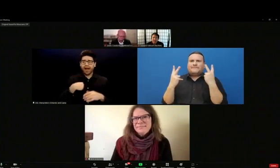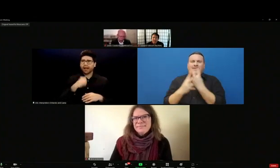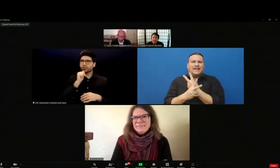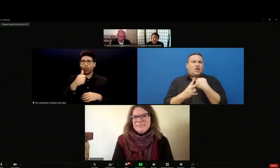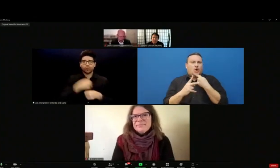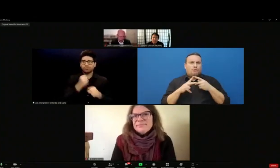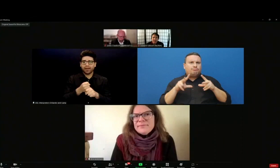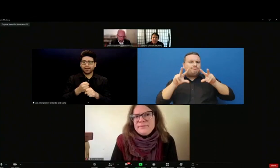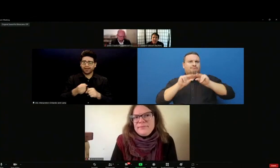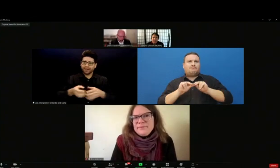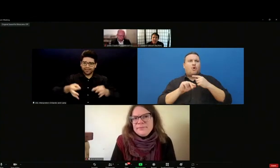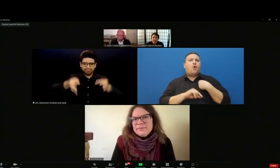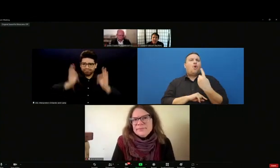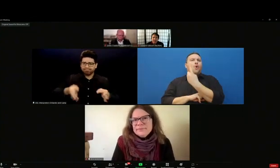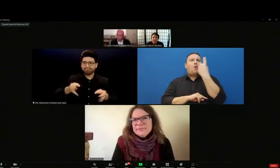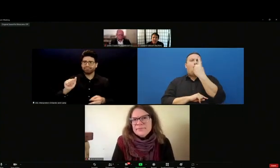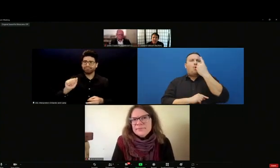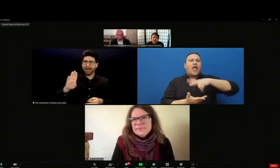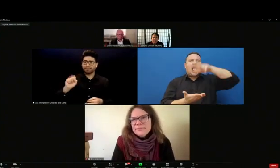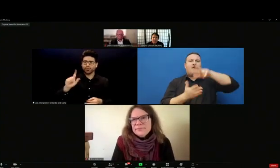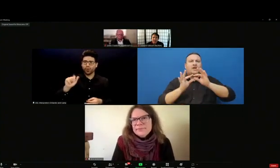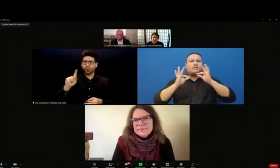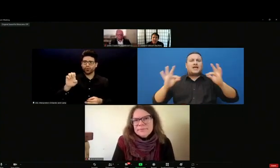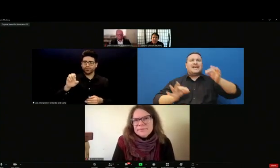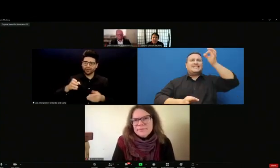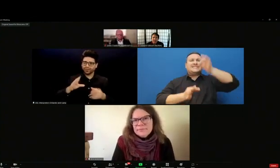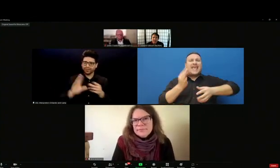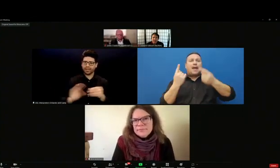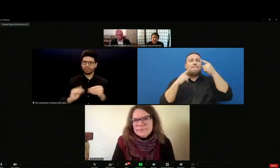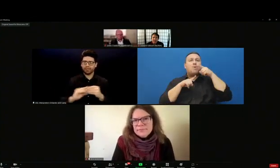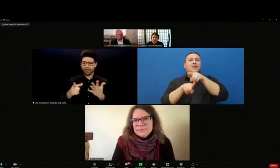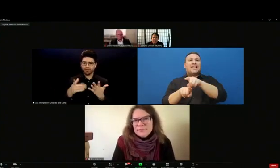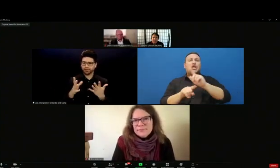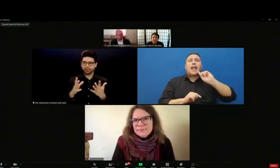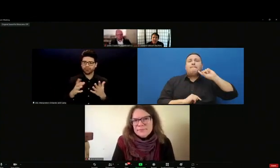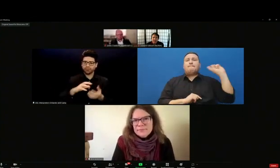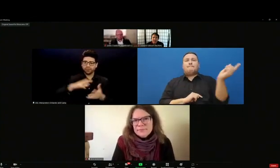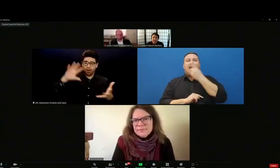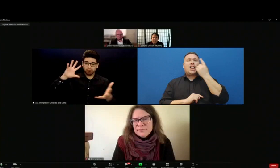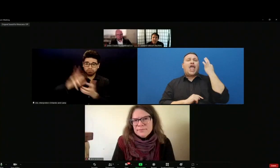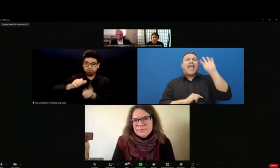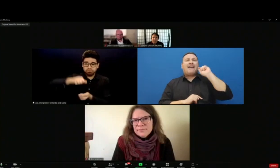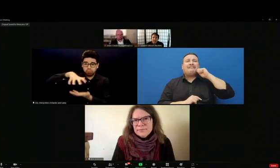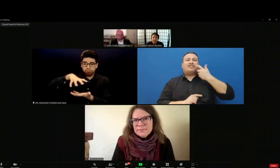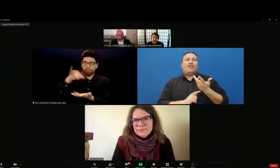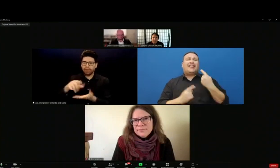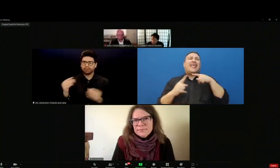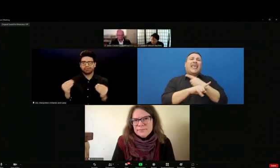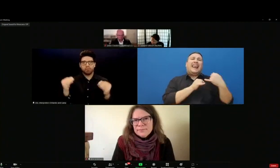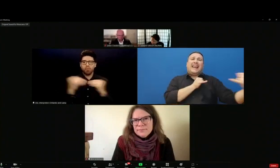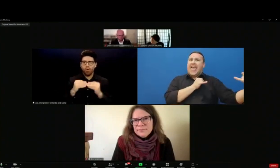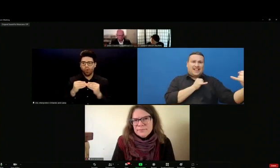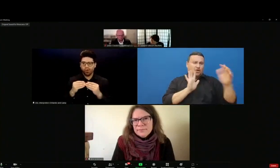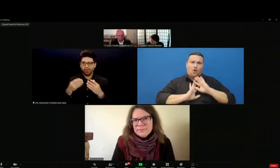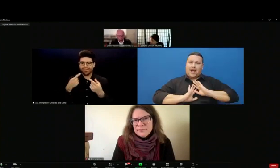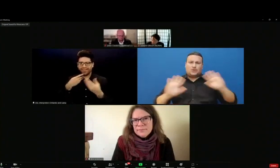absolute statement that simultaneity is more efficient than linearity. I would say that it has to do also with the